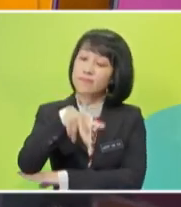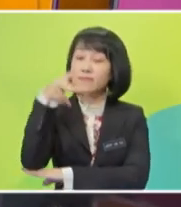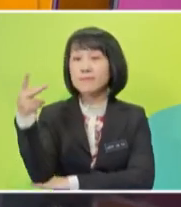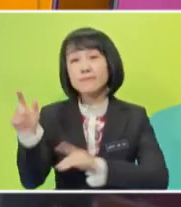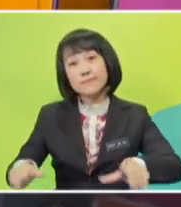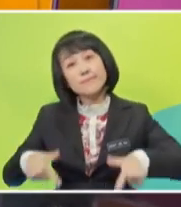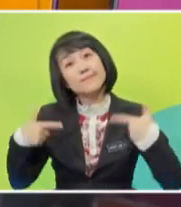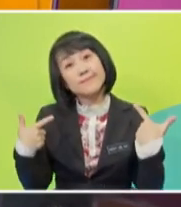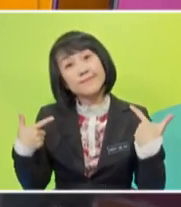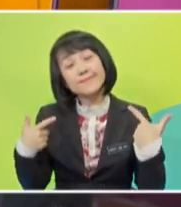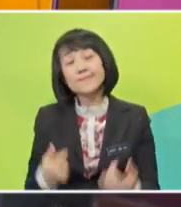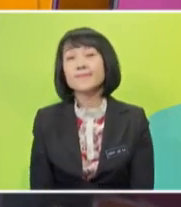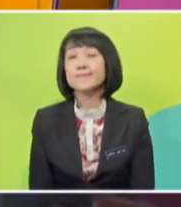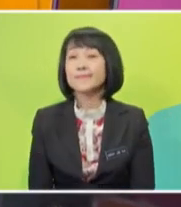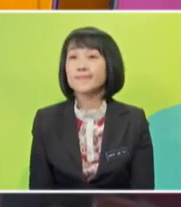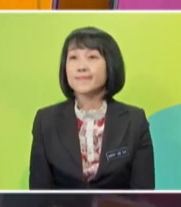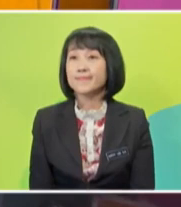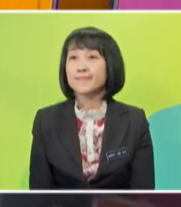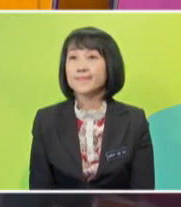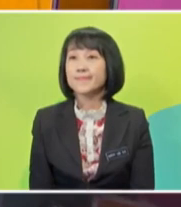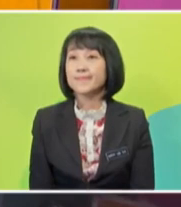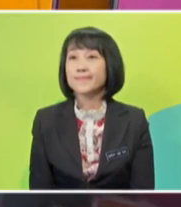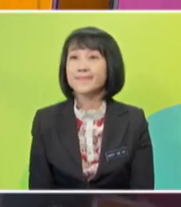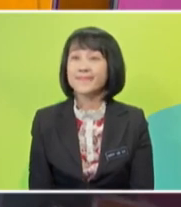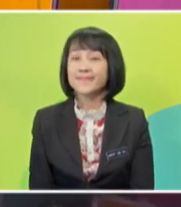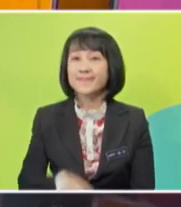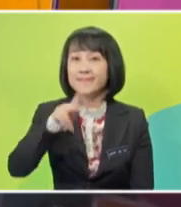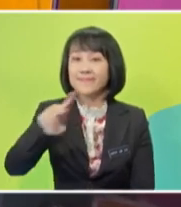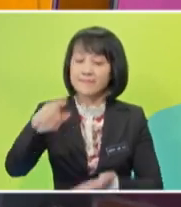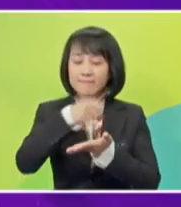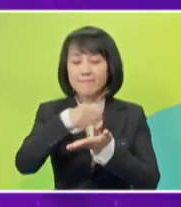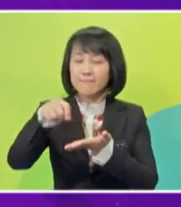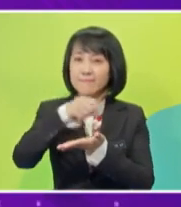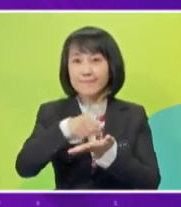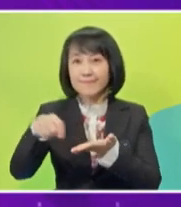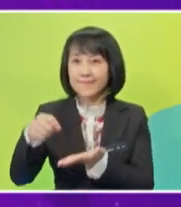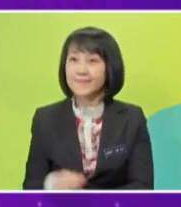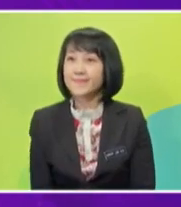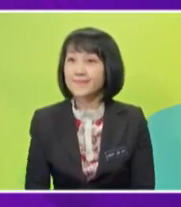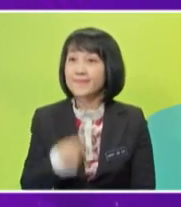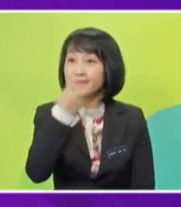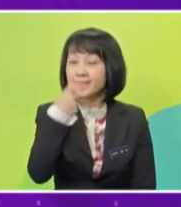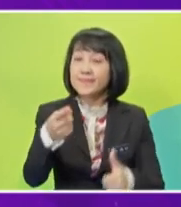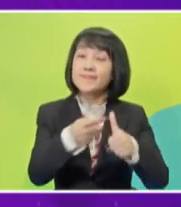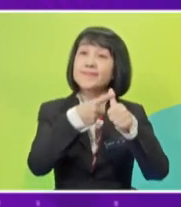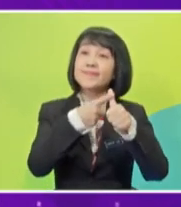live? So the pupils are busy writing right now. Yep, for those Let's of you. See who's going to be the first one.